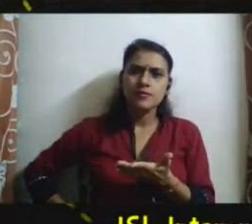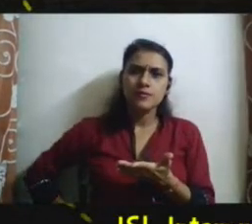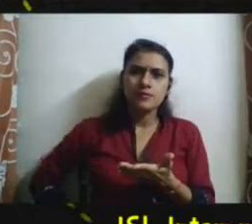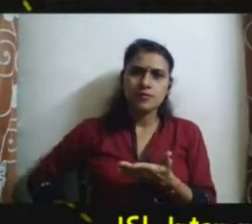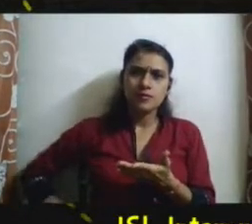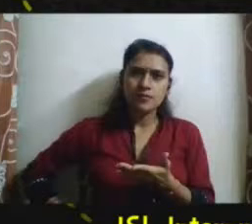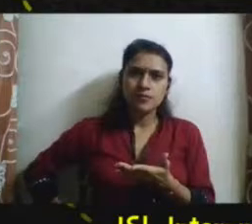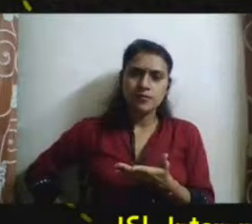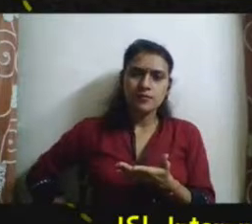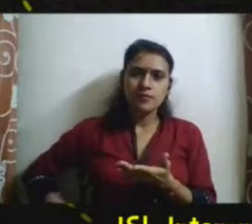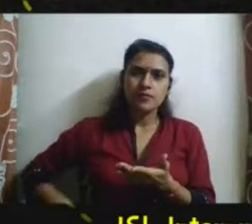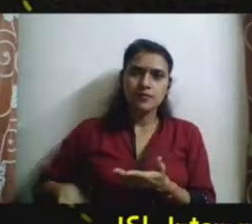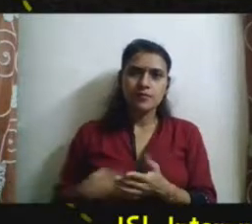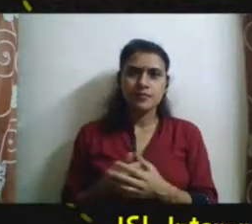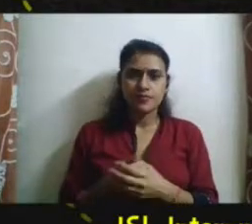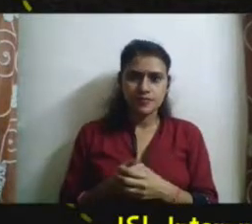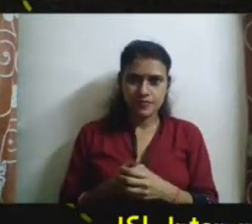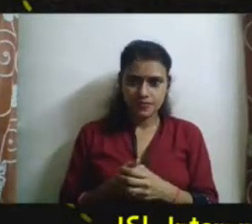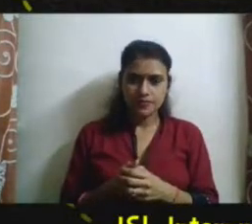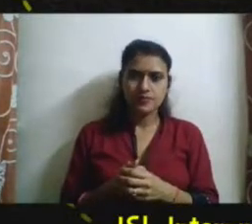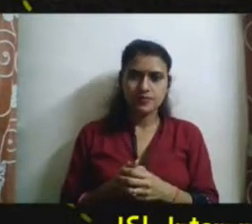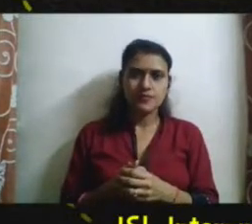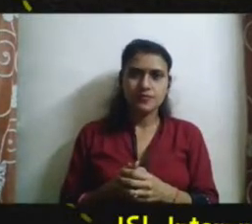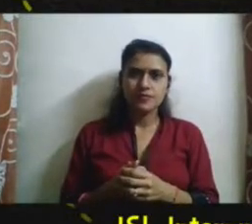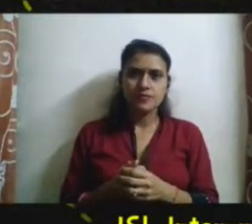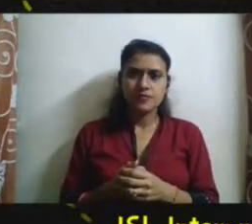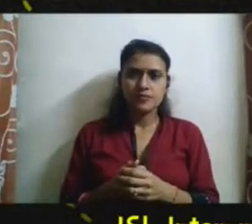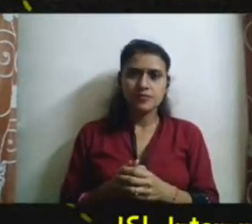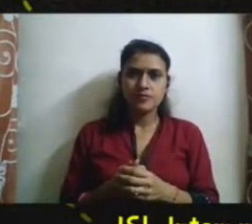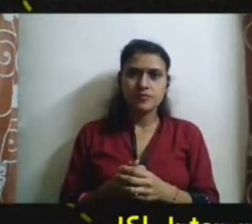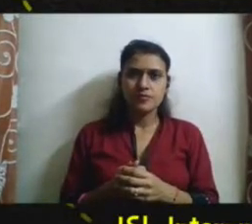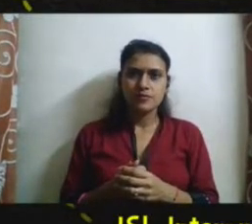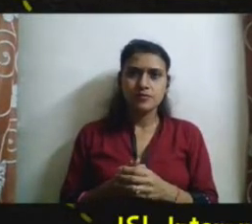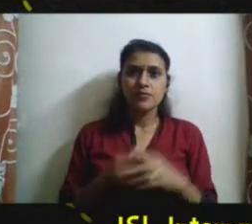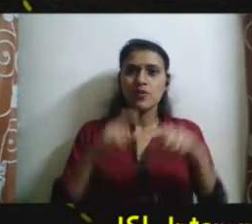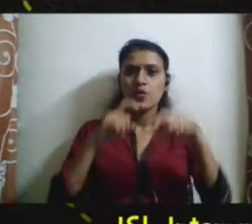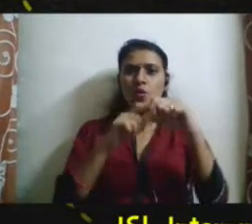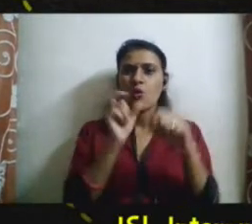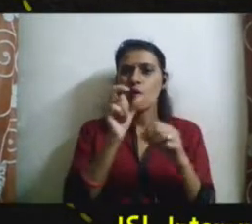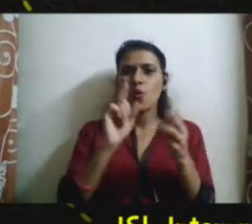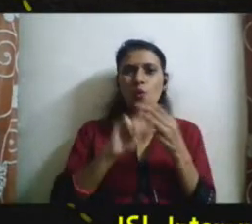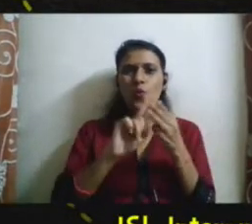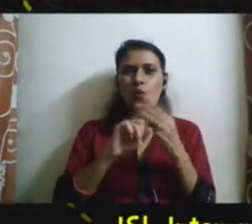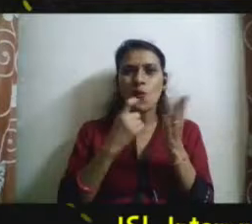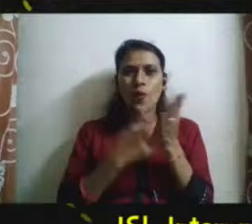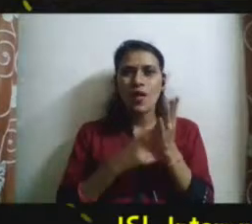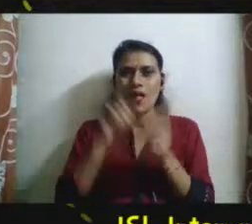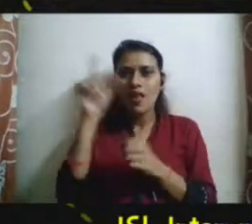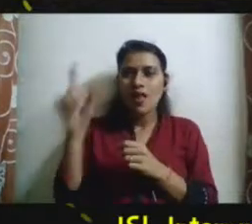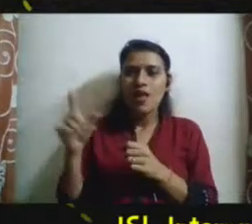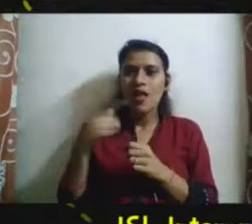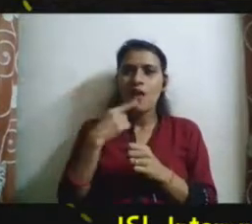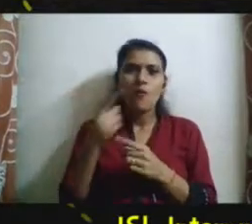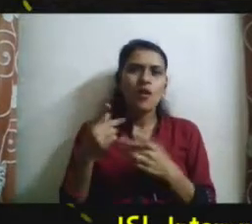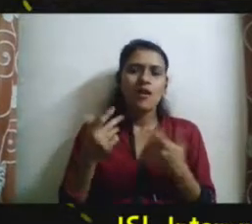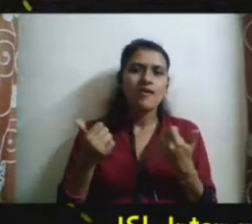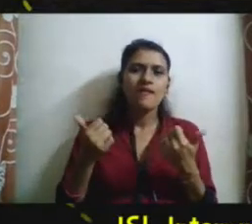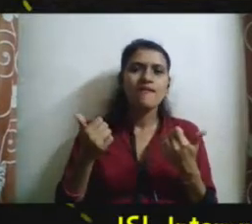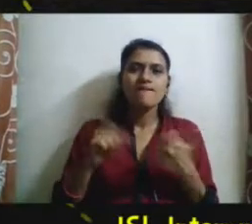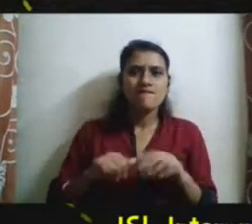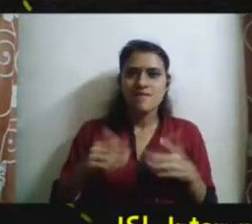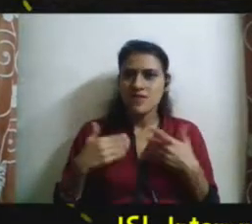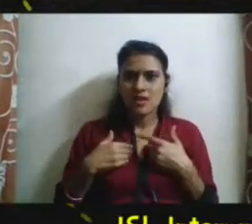can't pronounce them as being part of, let's say, queer literature, because I do not know, and I don't have